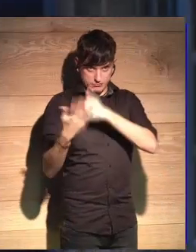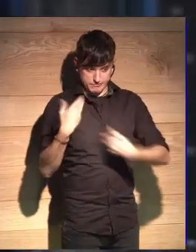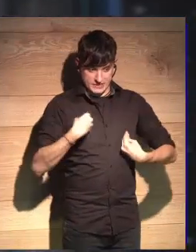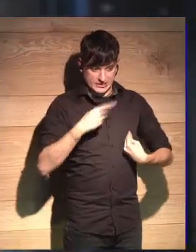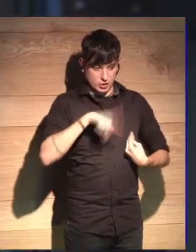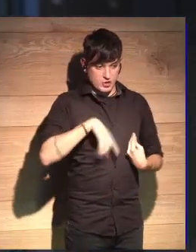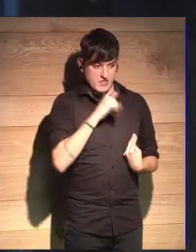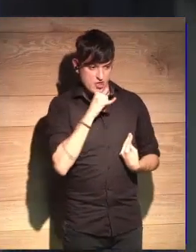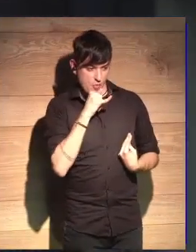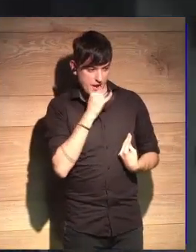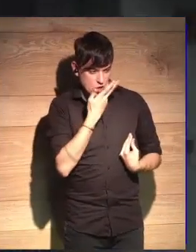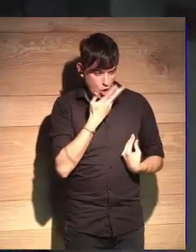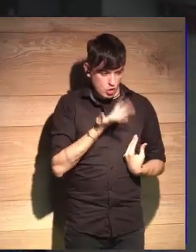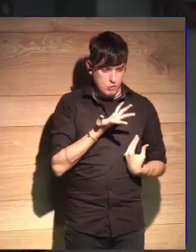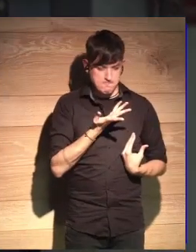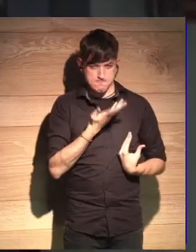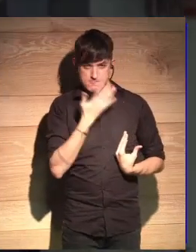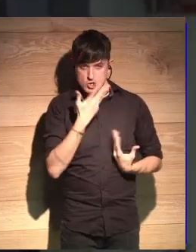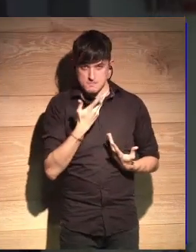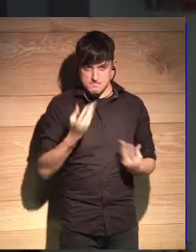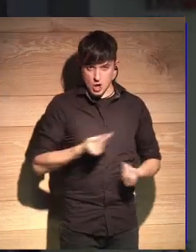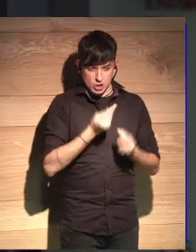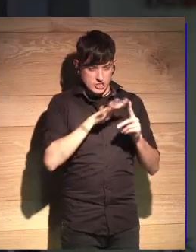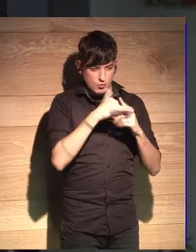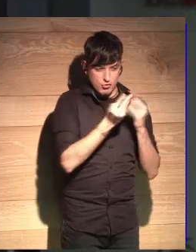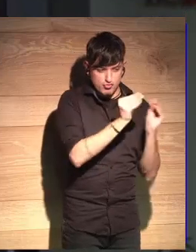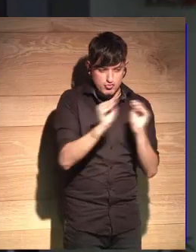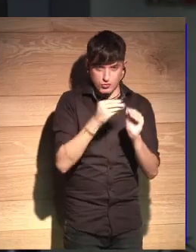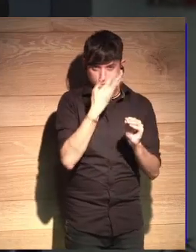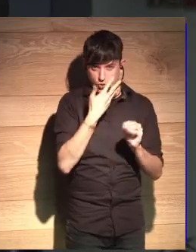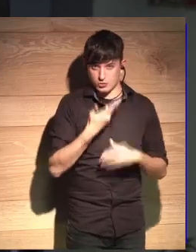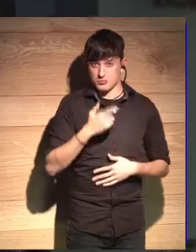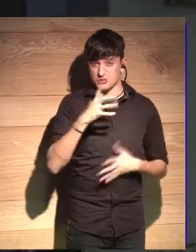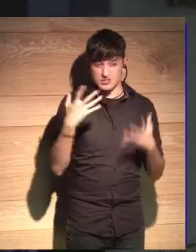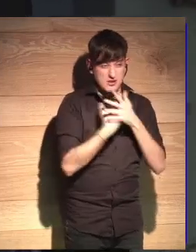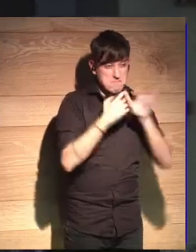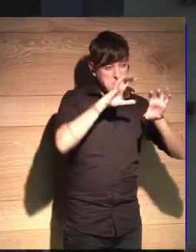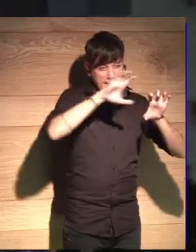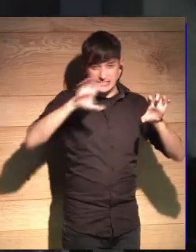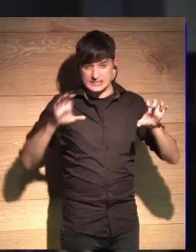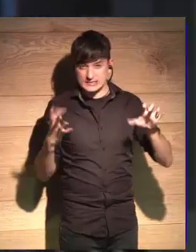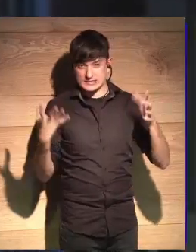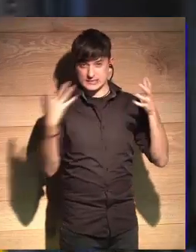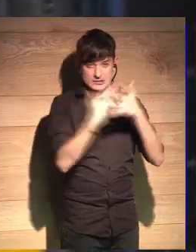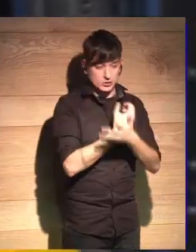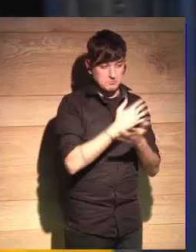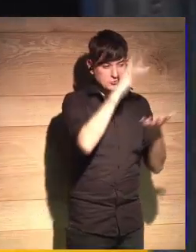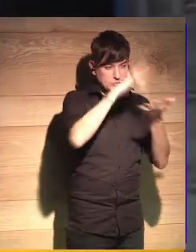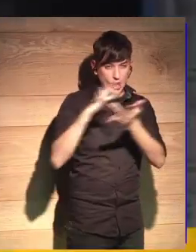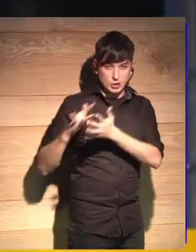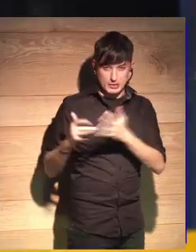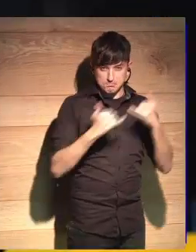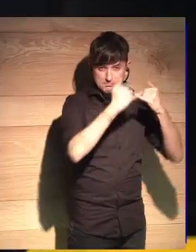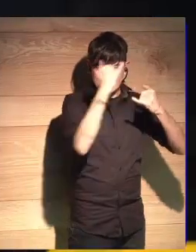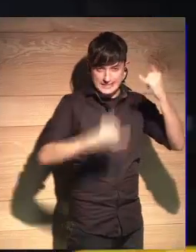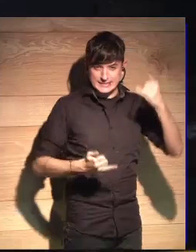best. All of these countries underwent big political crises while I was there